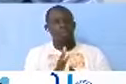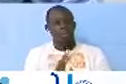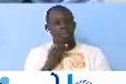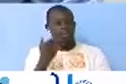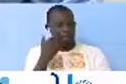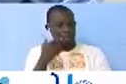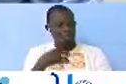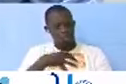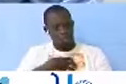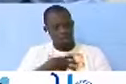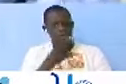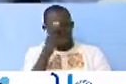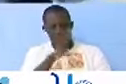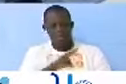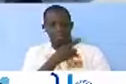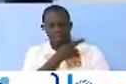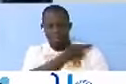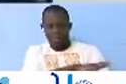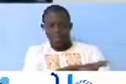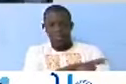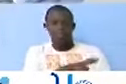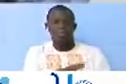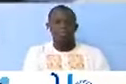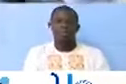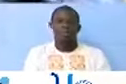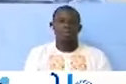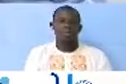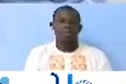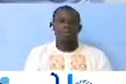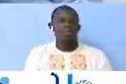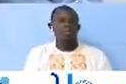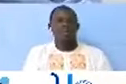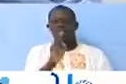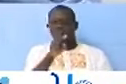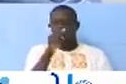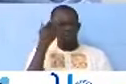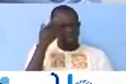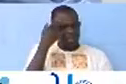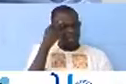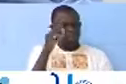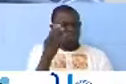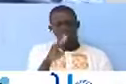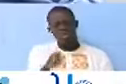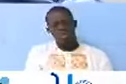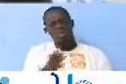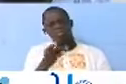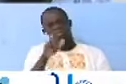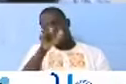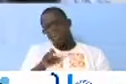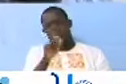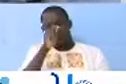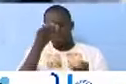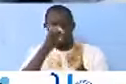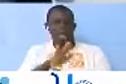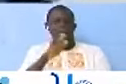in fact, the day that I decided to resign, you would think that there was a funeral inside the NIA